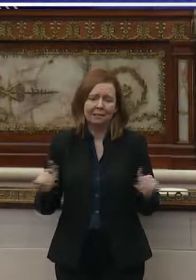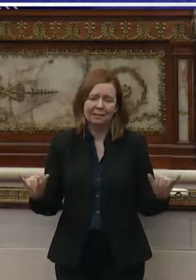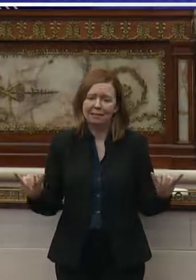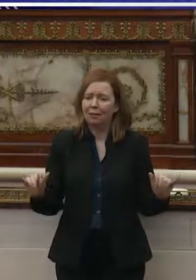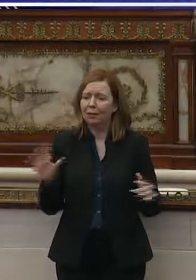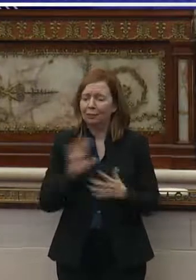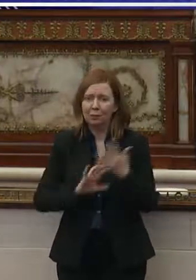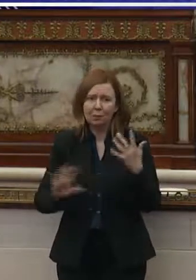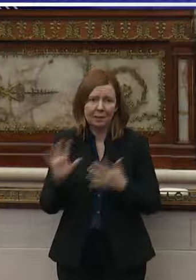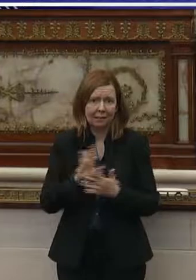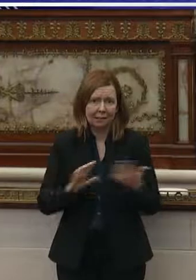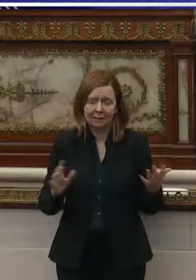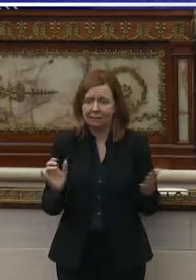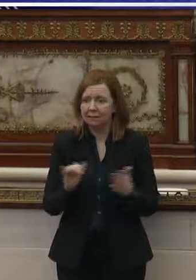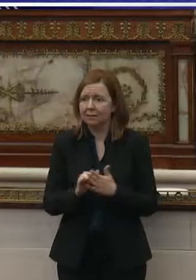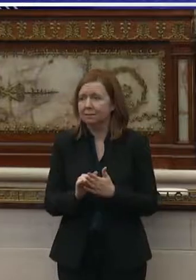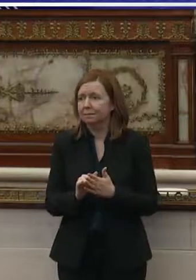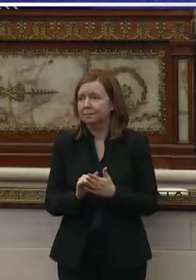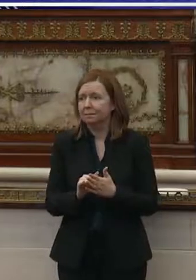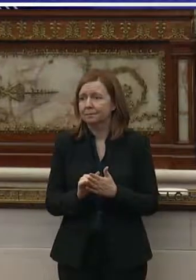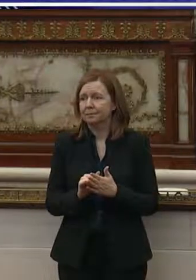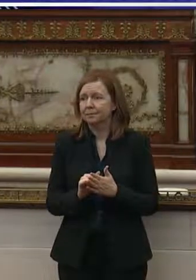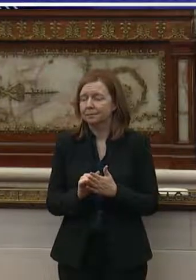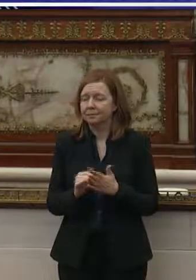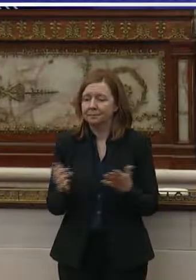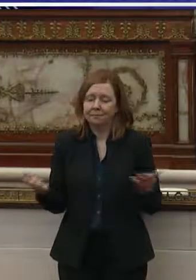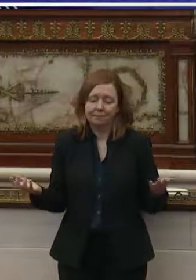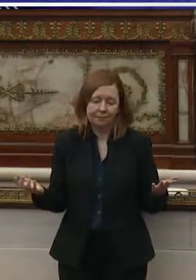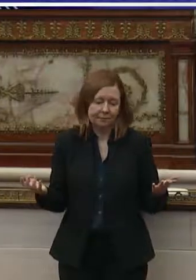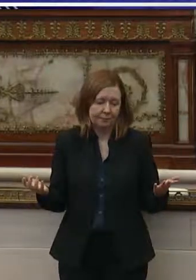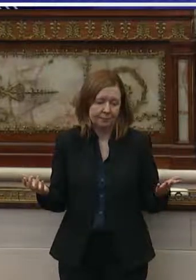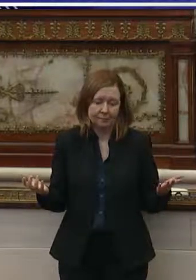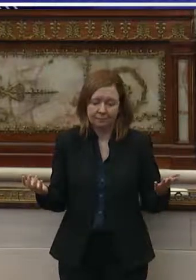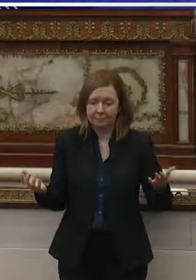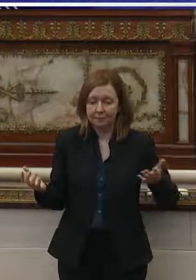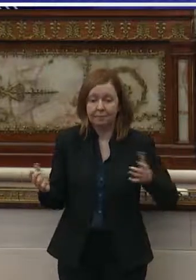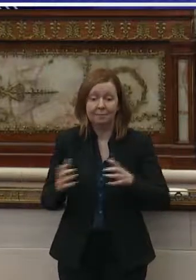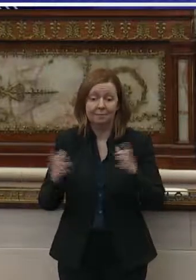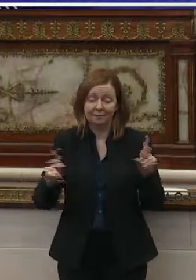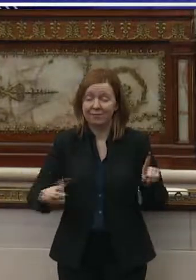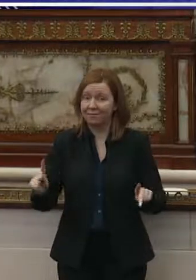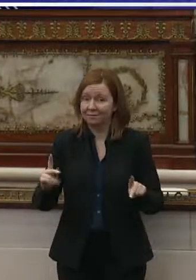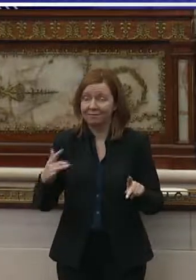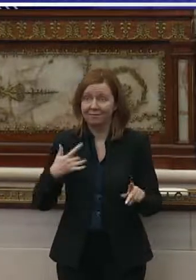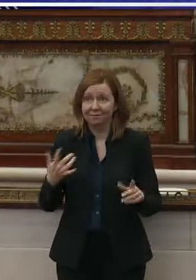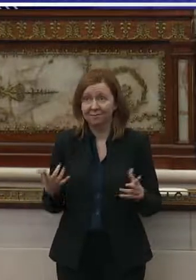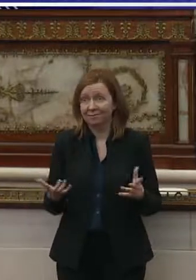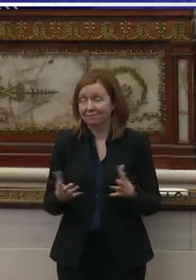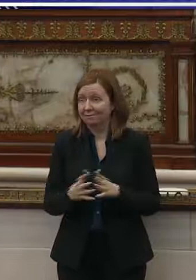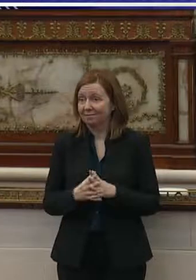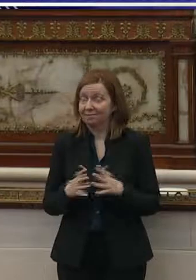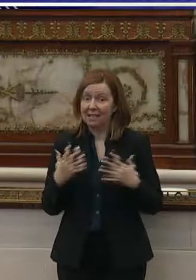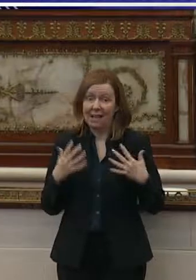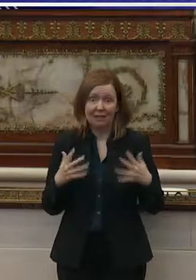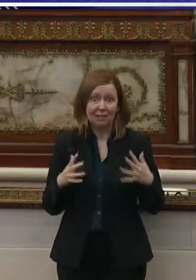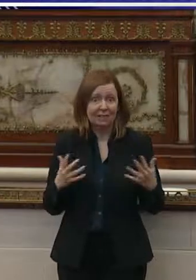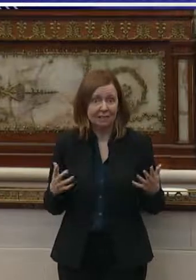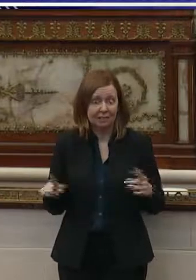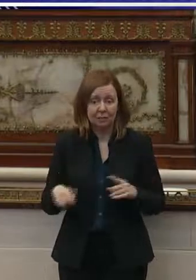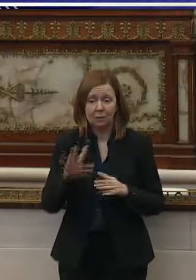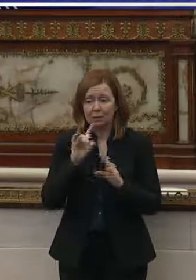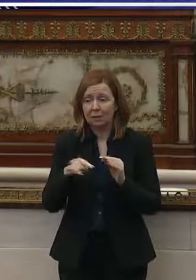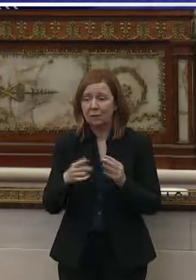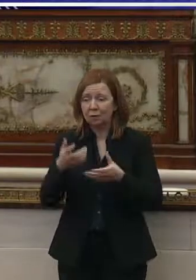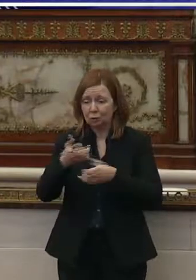very confusing that it leaves a lot of people with a lot of anxiety when it comes